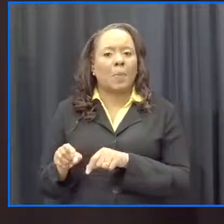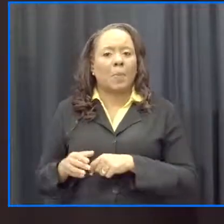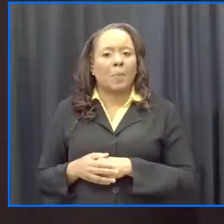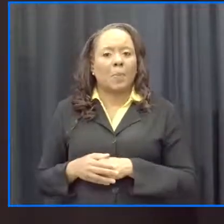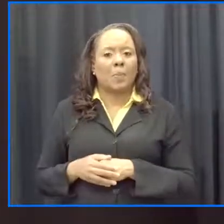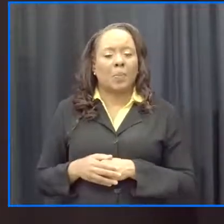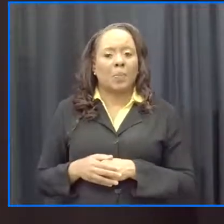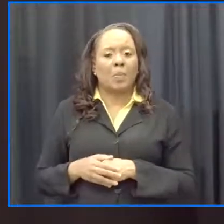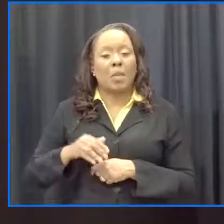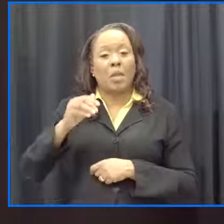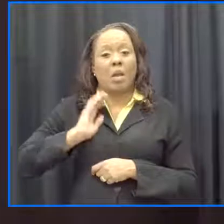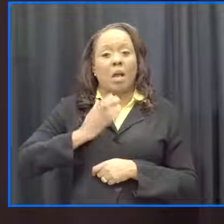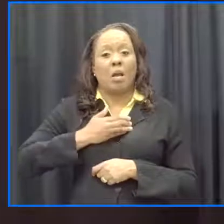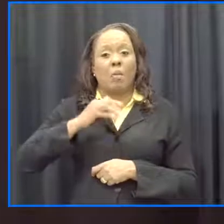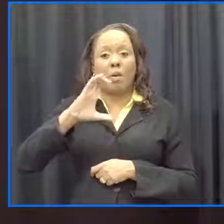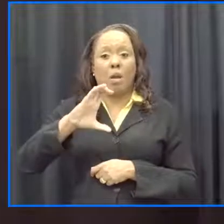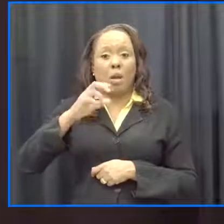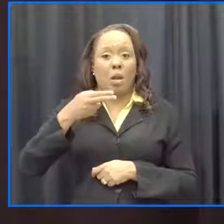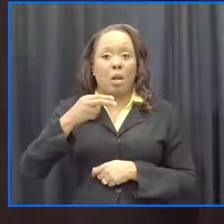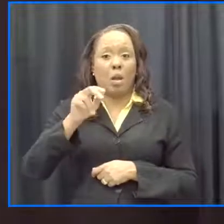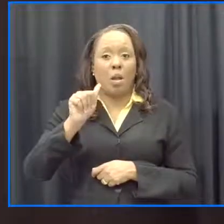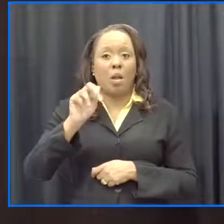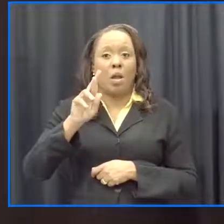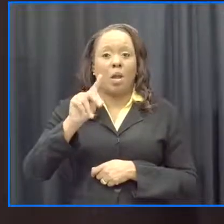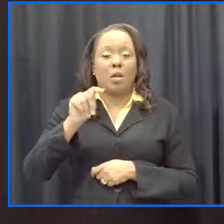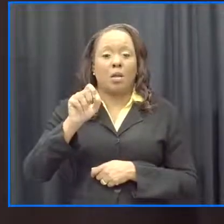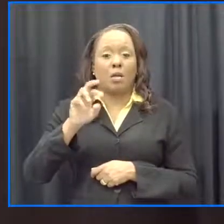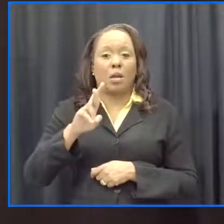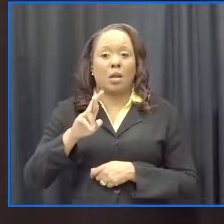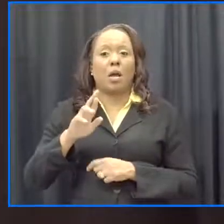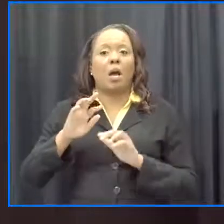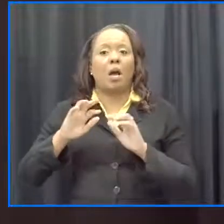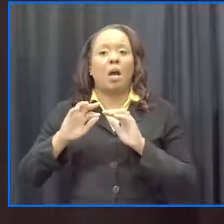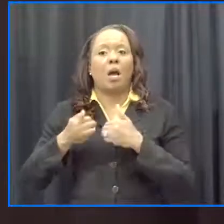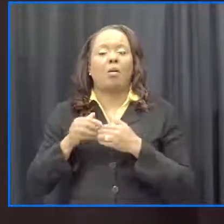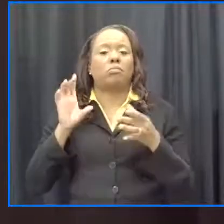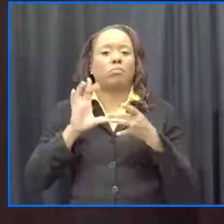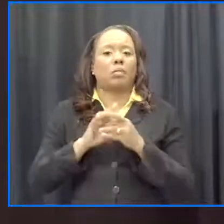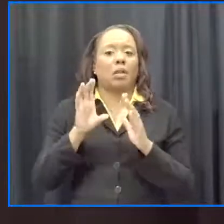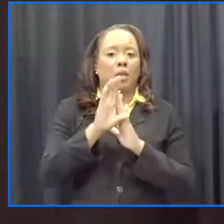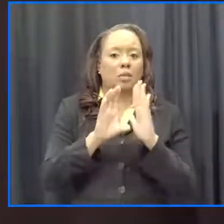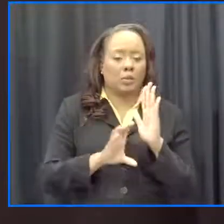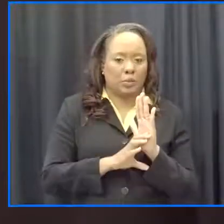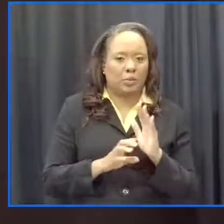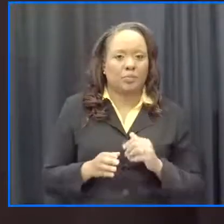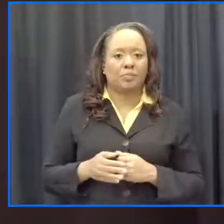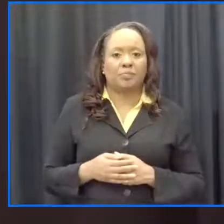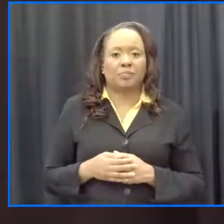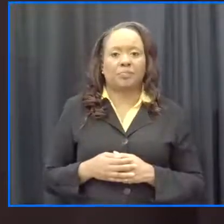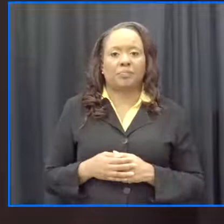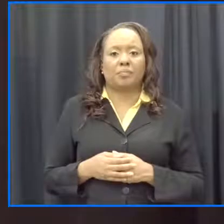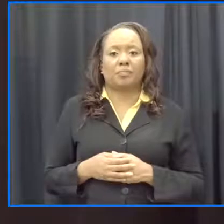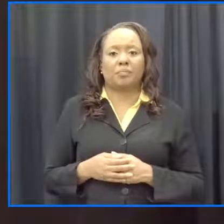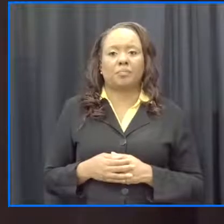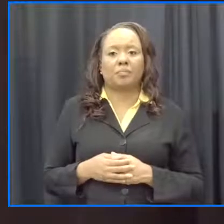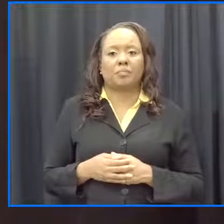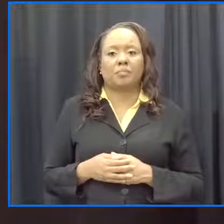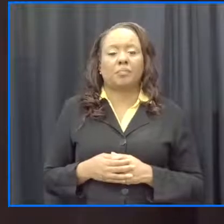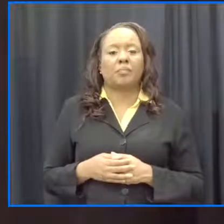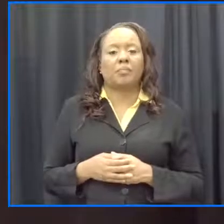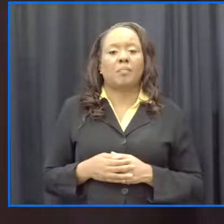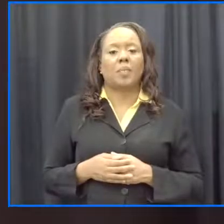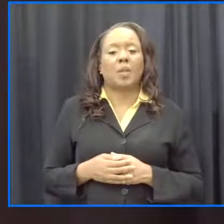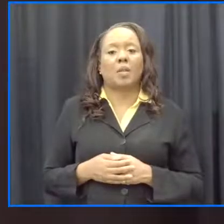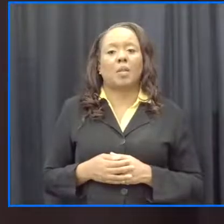of Barbados in our Constitution before this formal launch. I wish to stress that